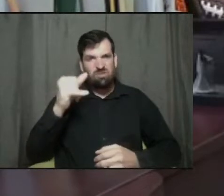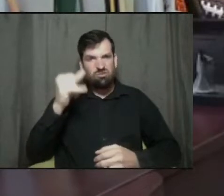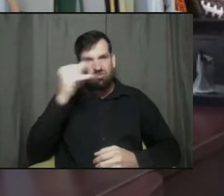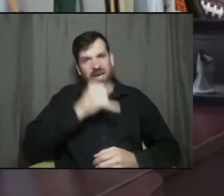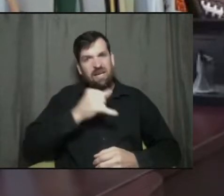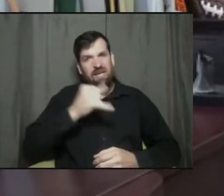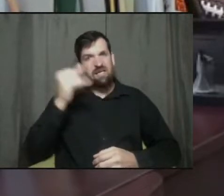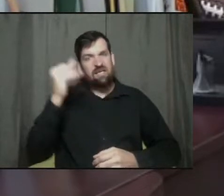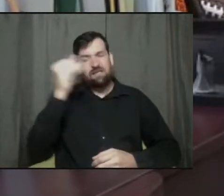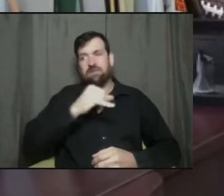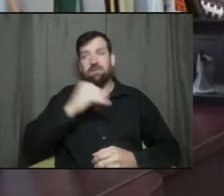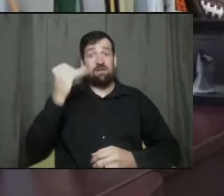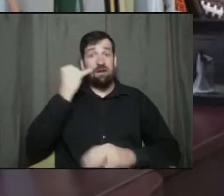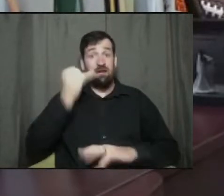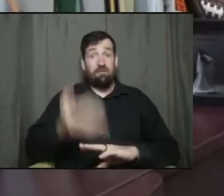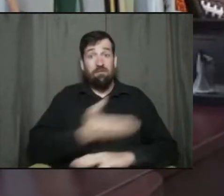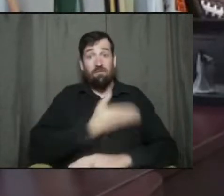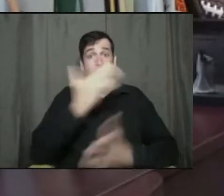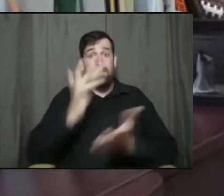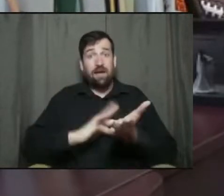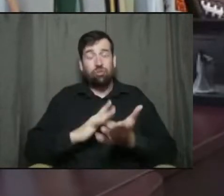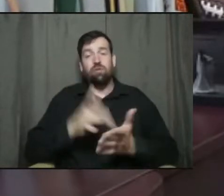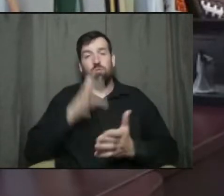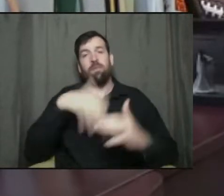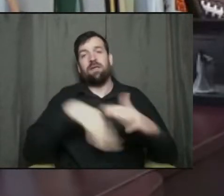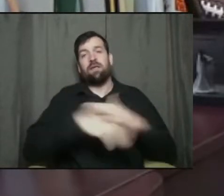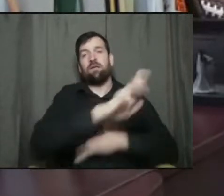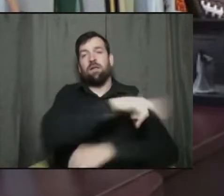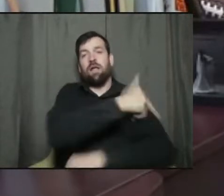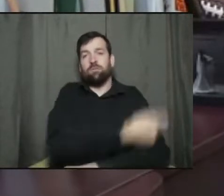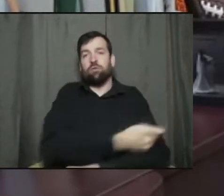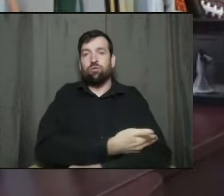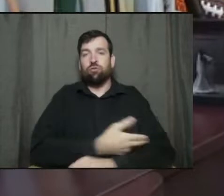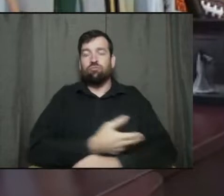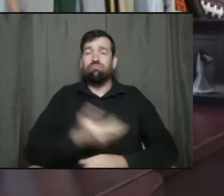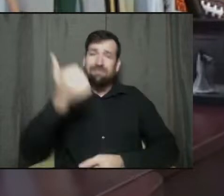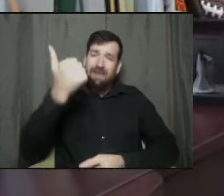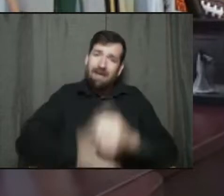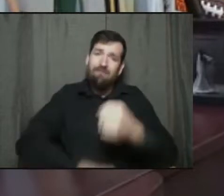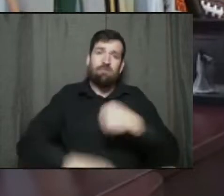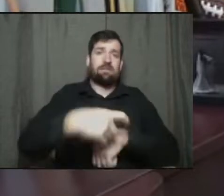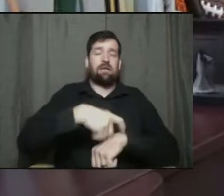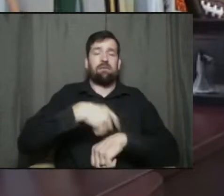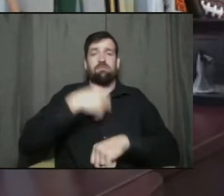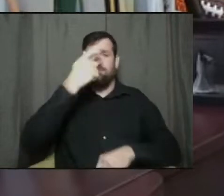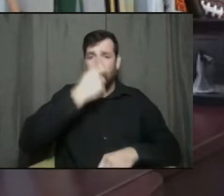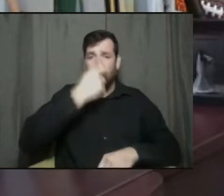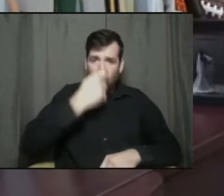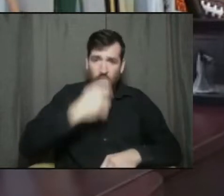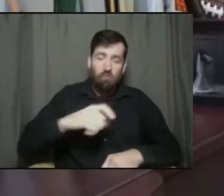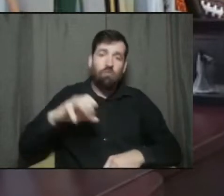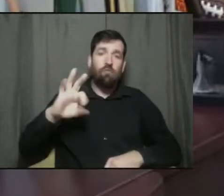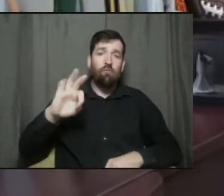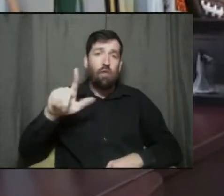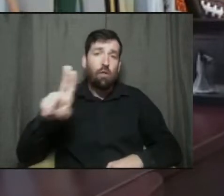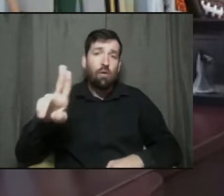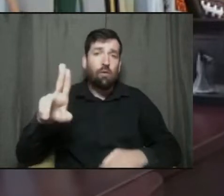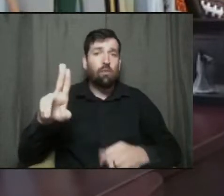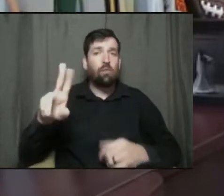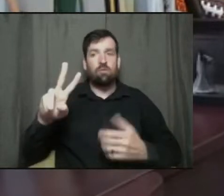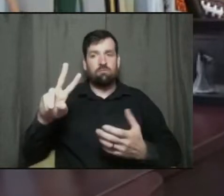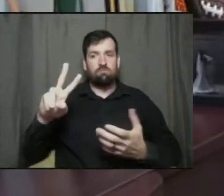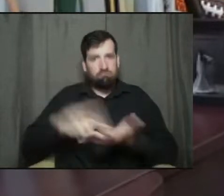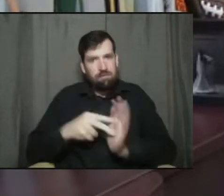be checking in the hospital right now. And that was accurate. Every time I'd get a cold, flu, whatever, it always meant hospital